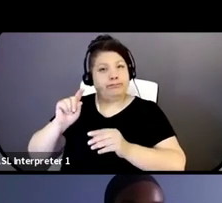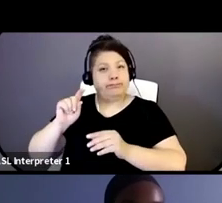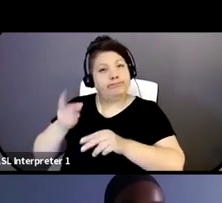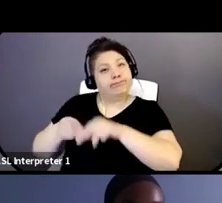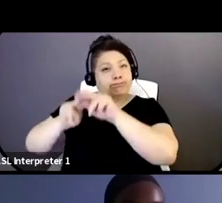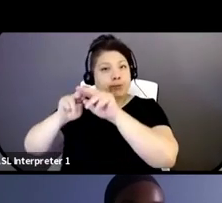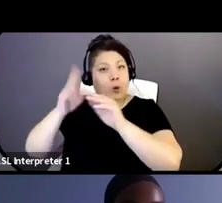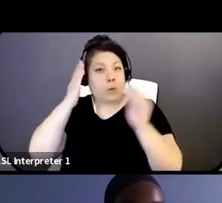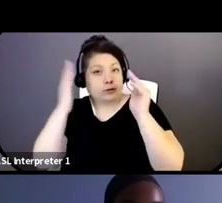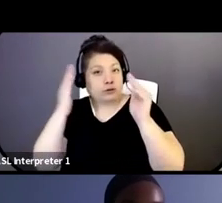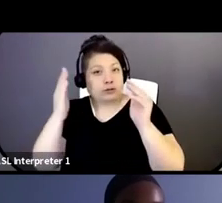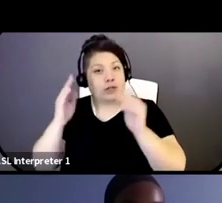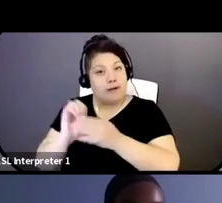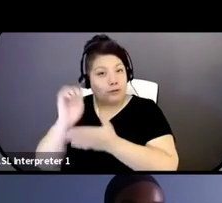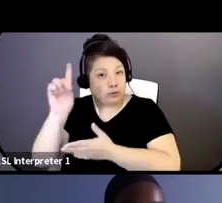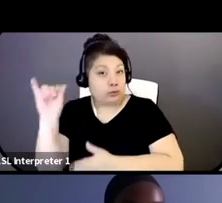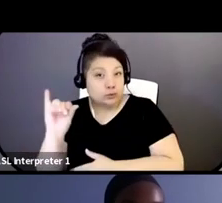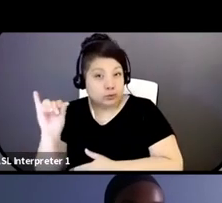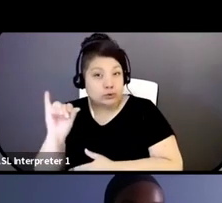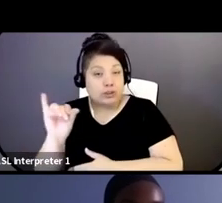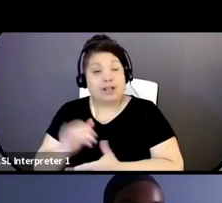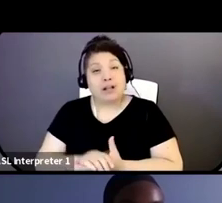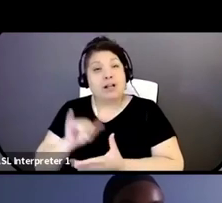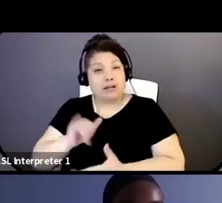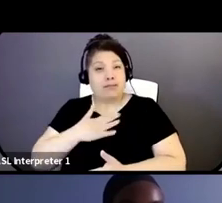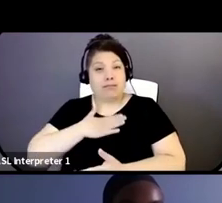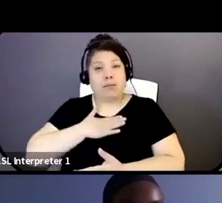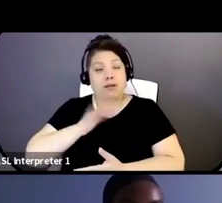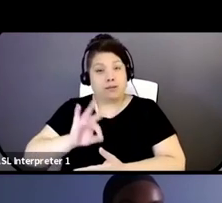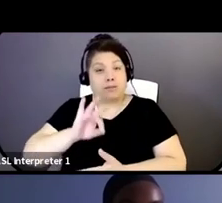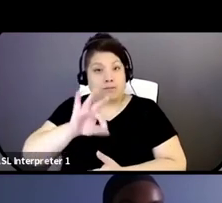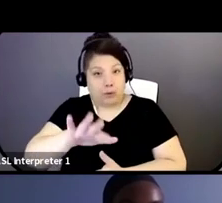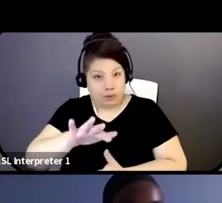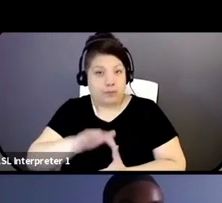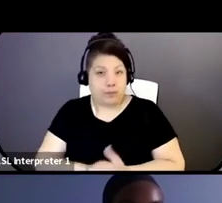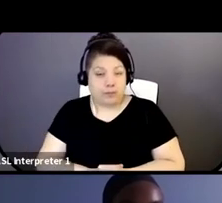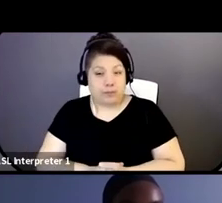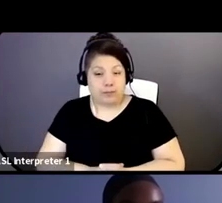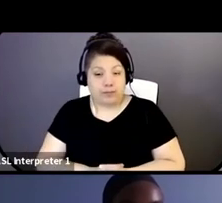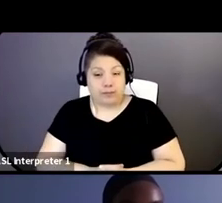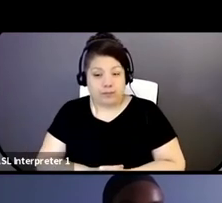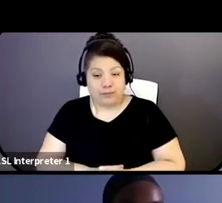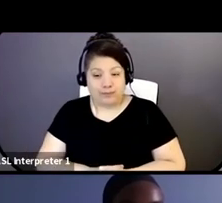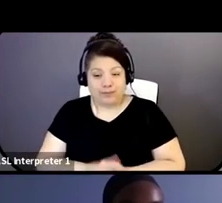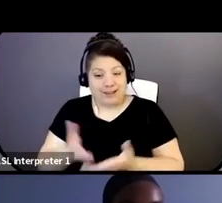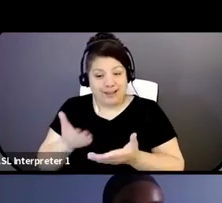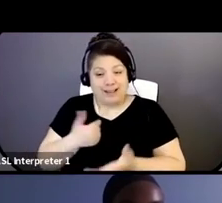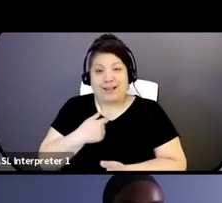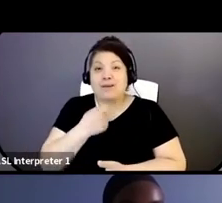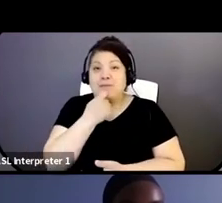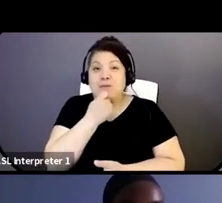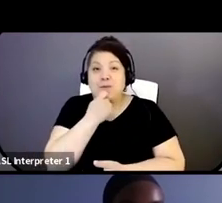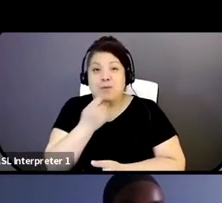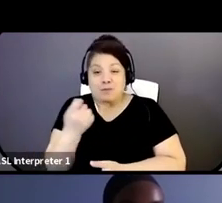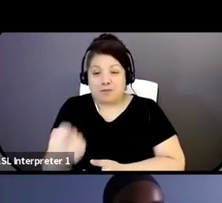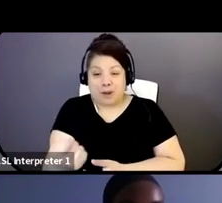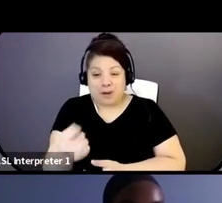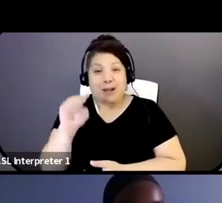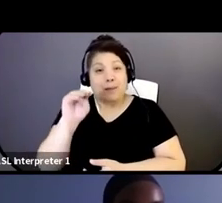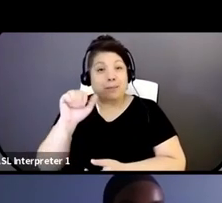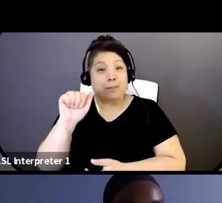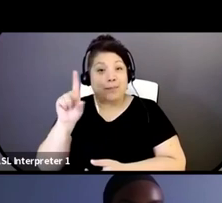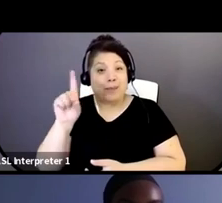And I think those are like the main things I wanted to share on that, but I also wanted to pass the mic over to Maddie.